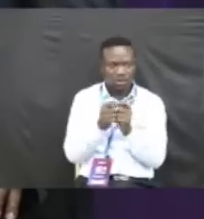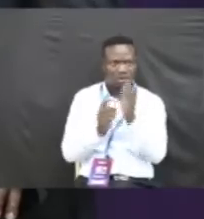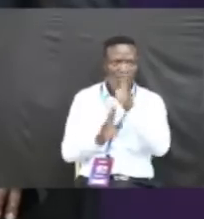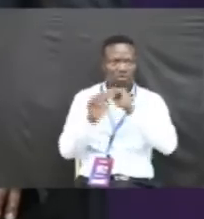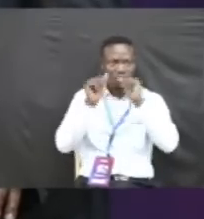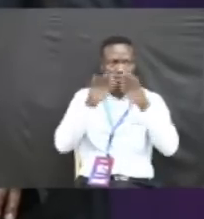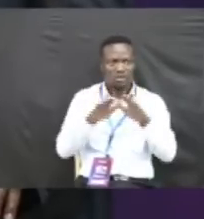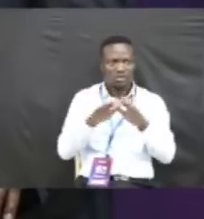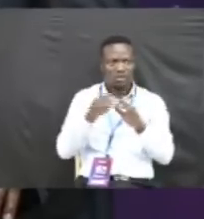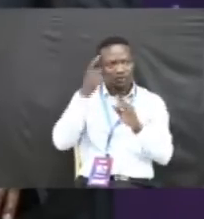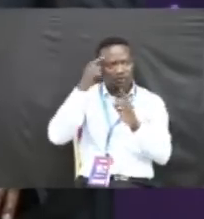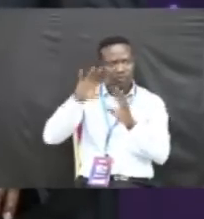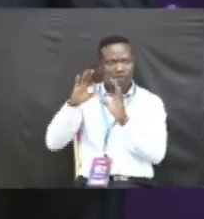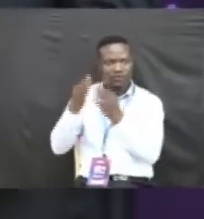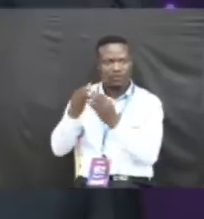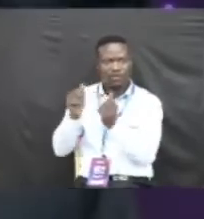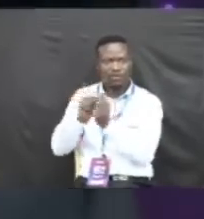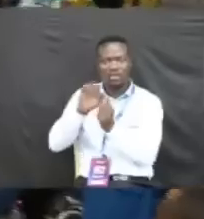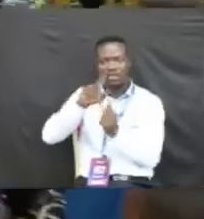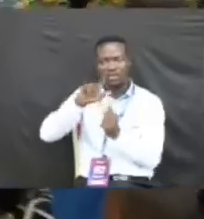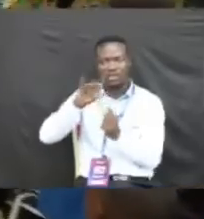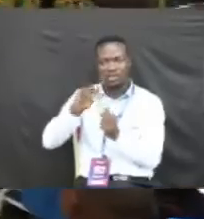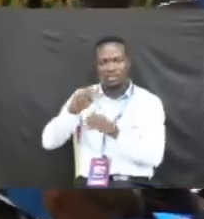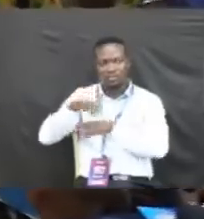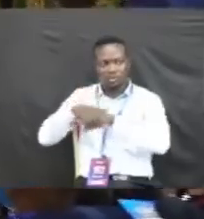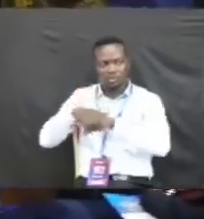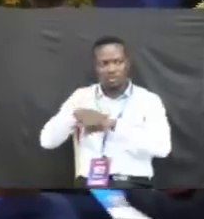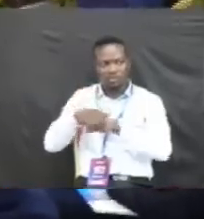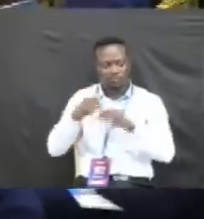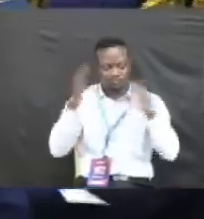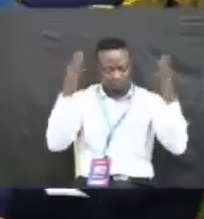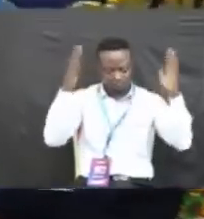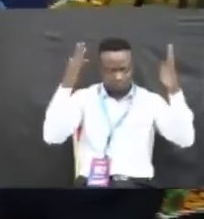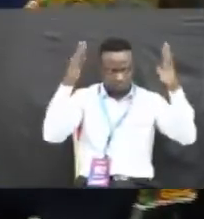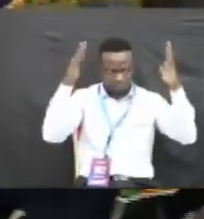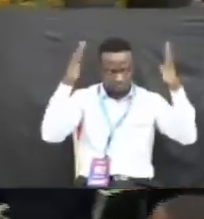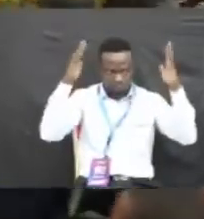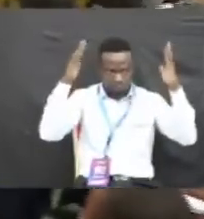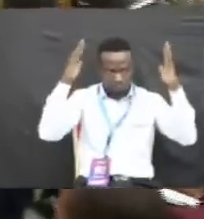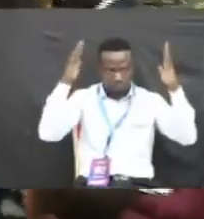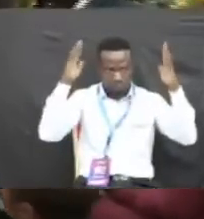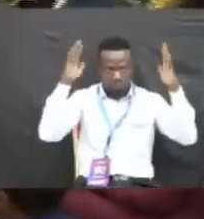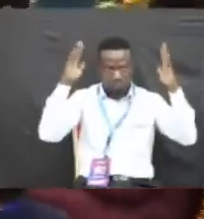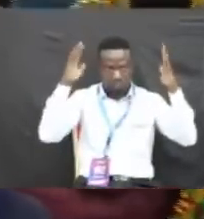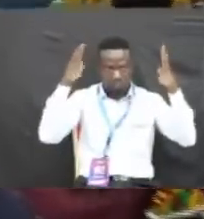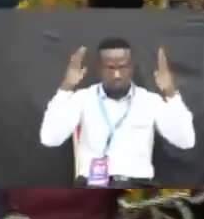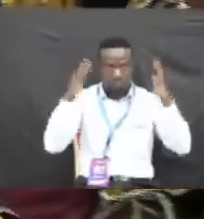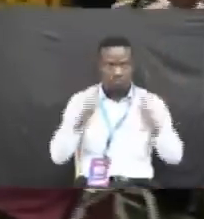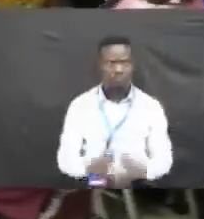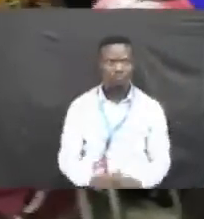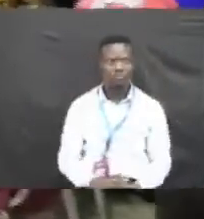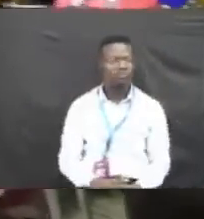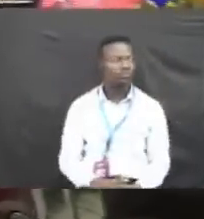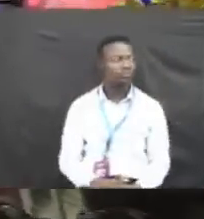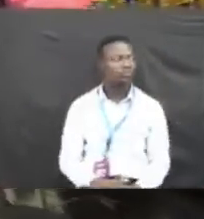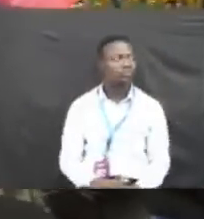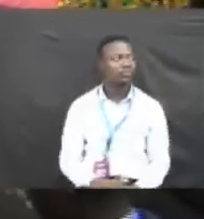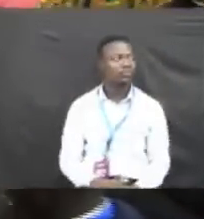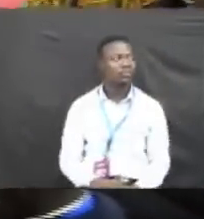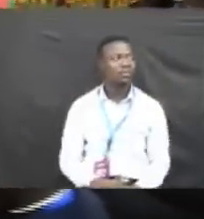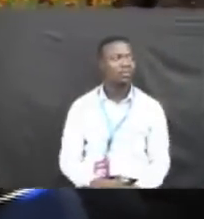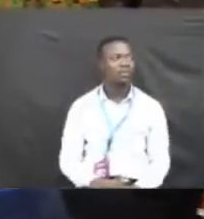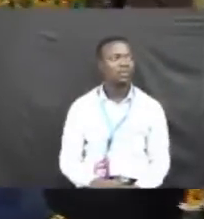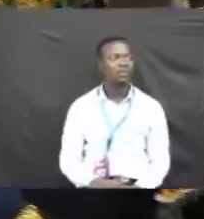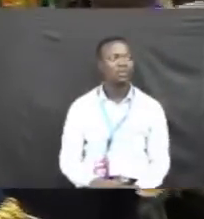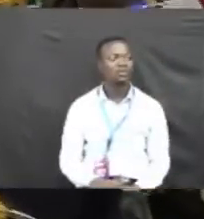God bless you from your friends in Elim. Thank you very much. Thank you very much. We